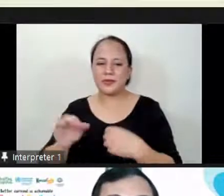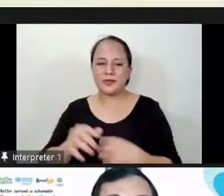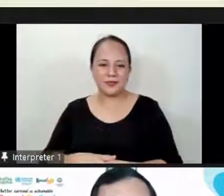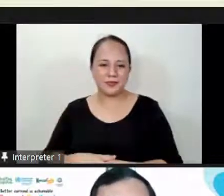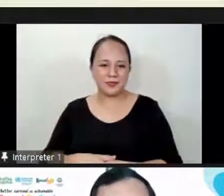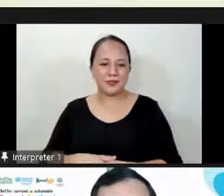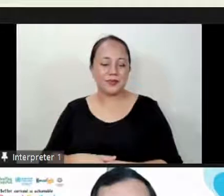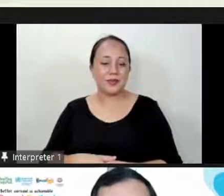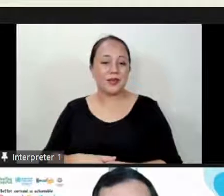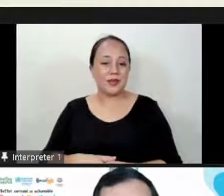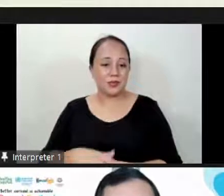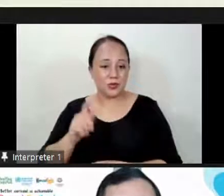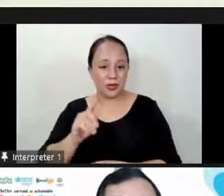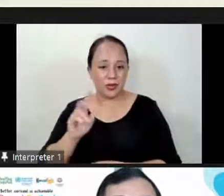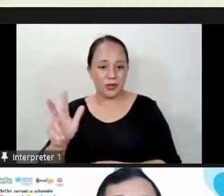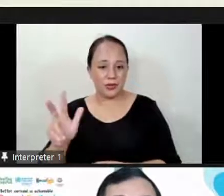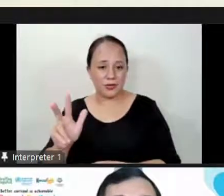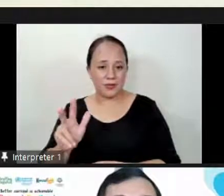2030.